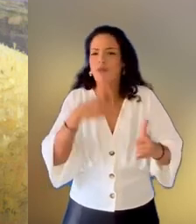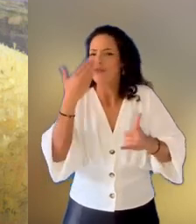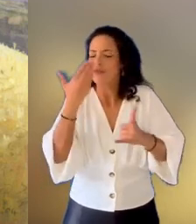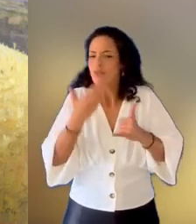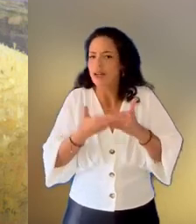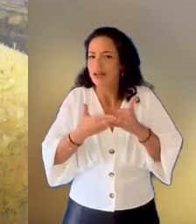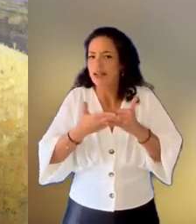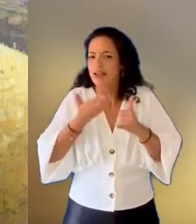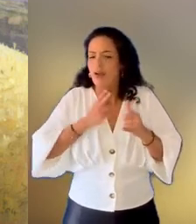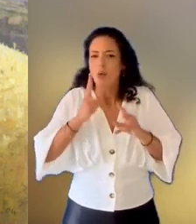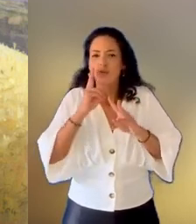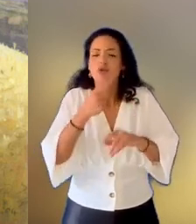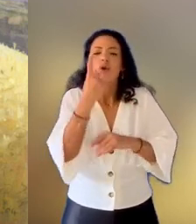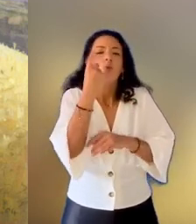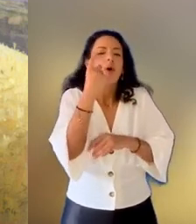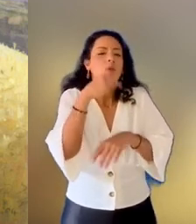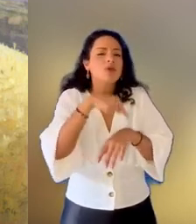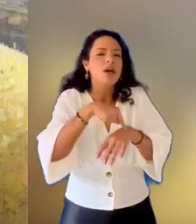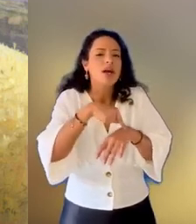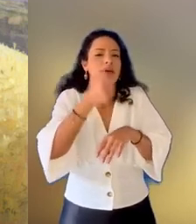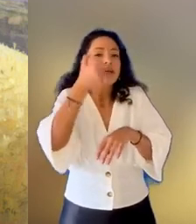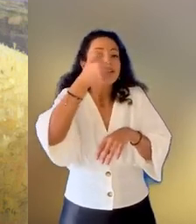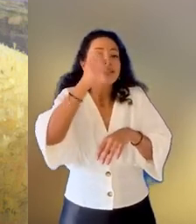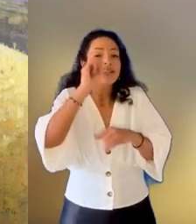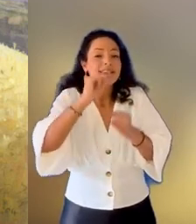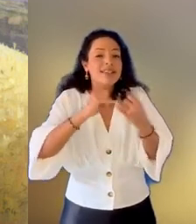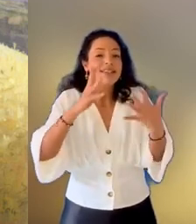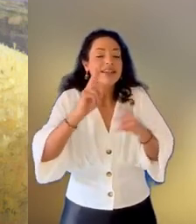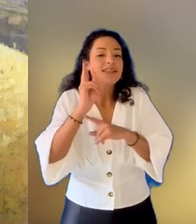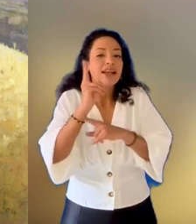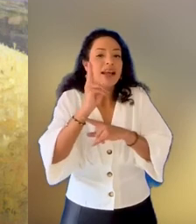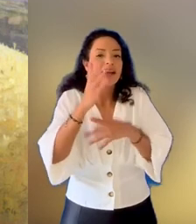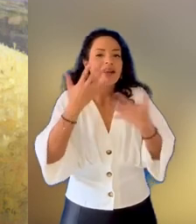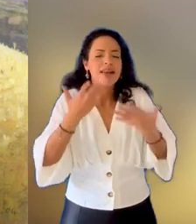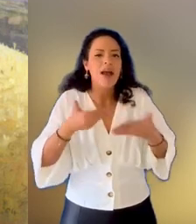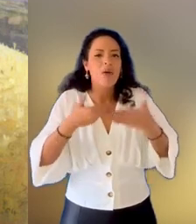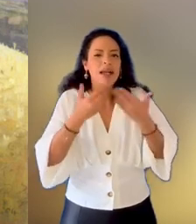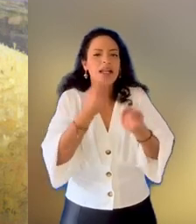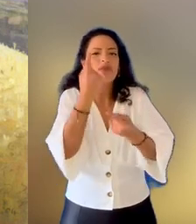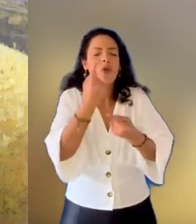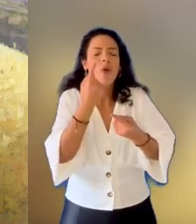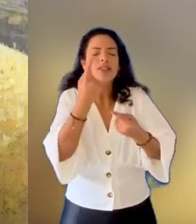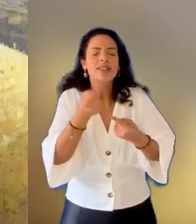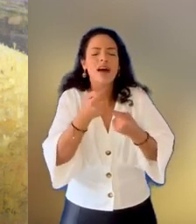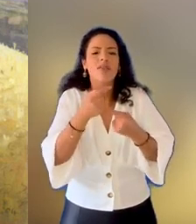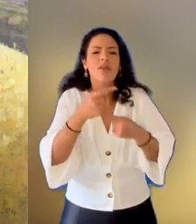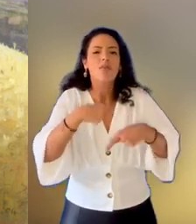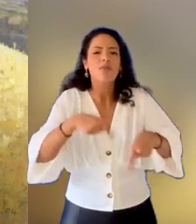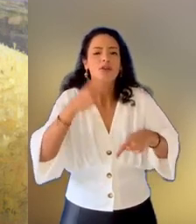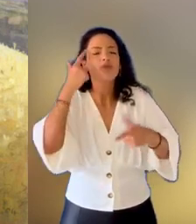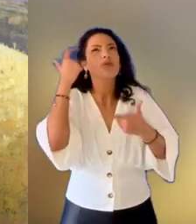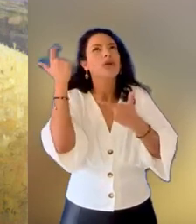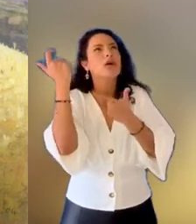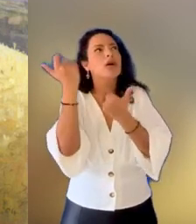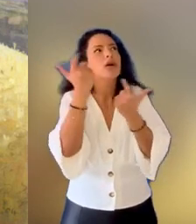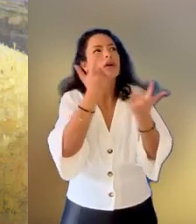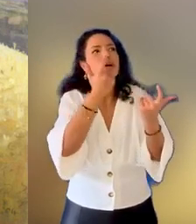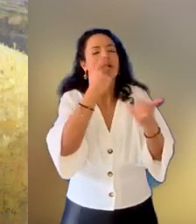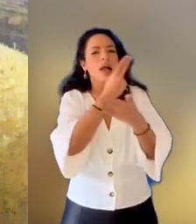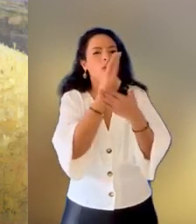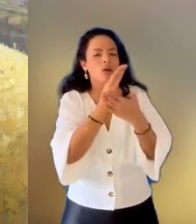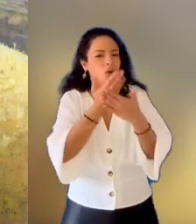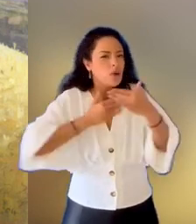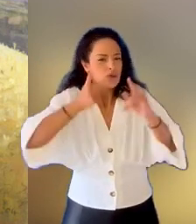Finally, I want you to look one more time for another 60 seconds and to give yourself the permission to wonder about the illustration. What do you want to